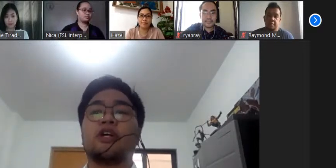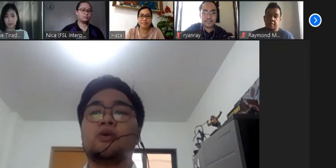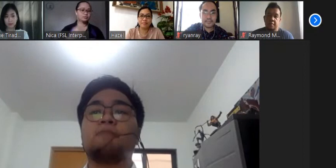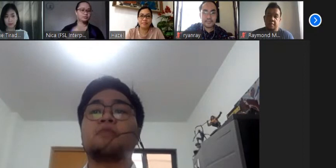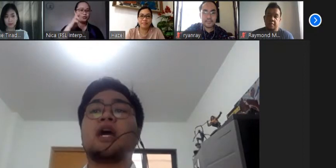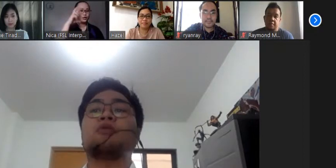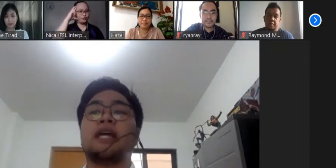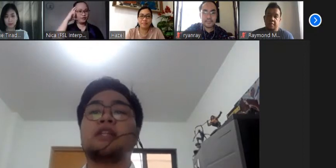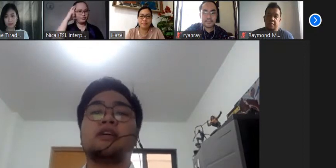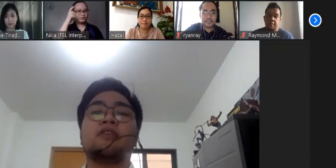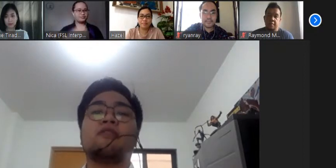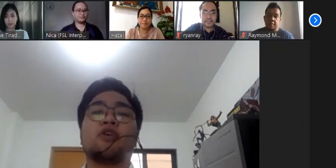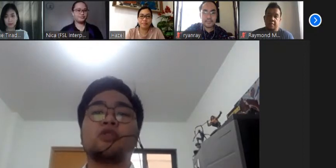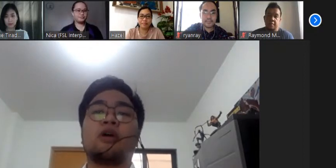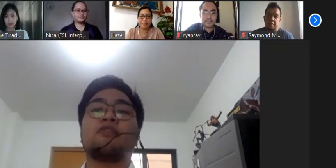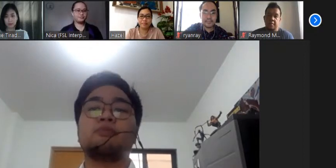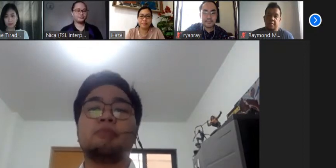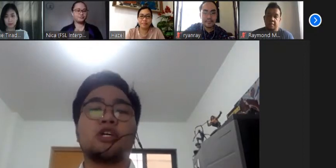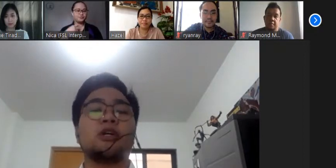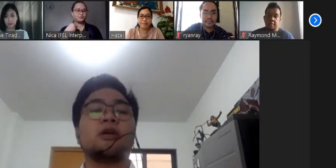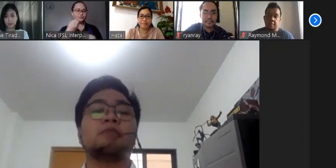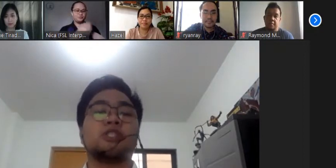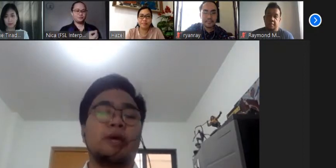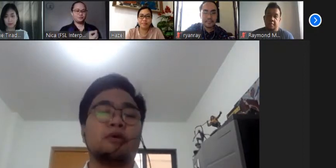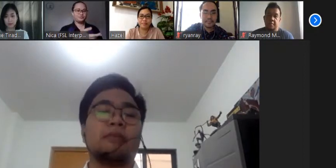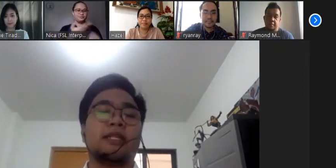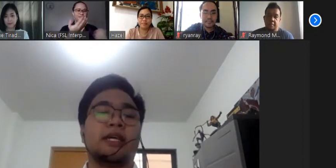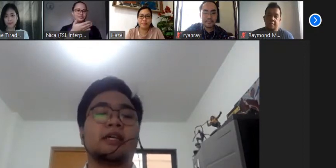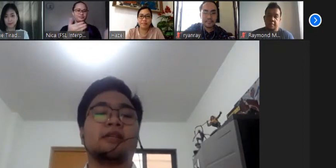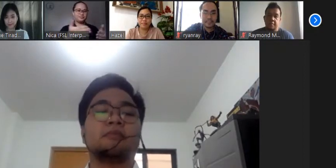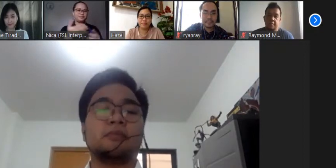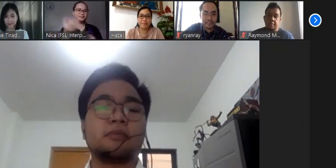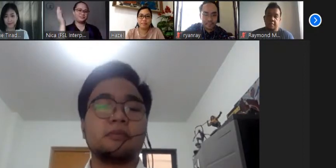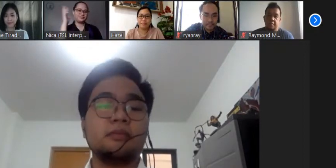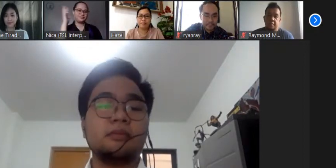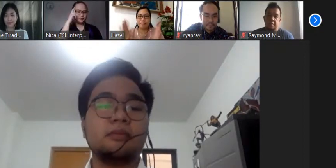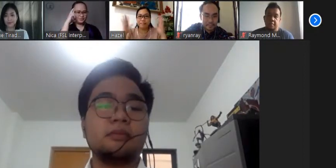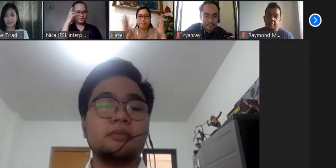further ado, I would like to give the floor to our first speaker, Mr. Raymond Manding.